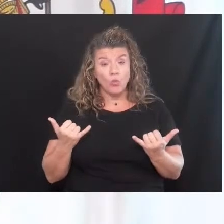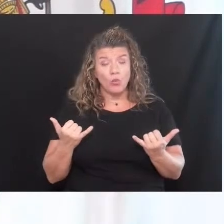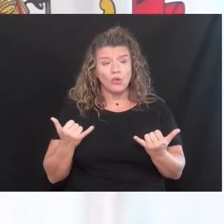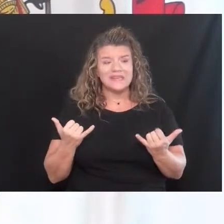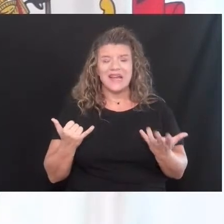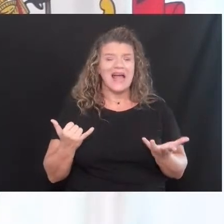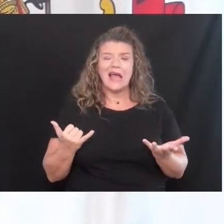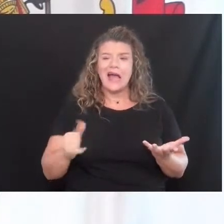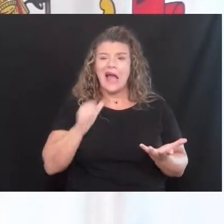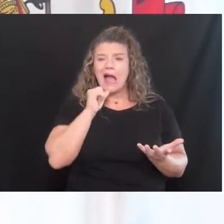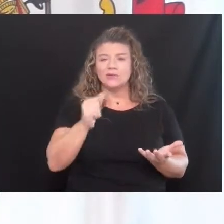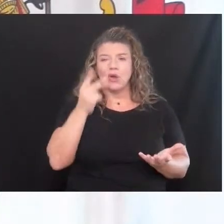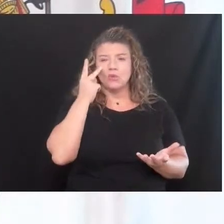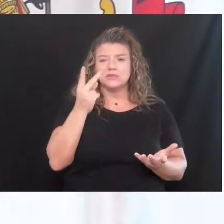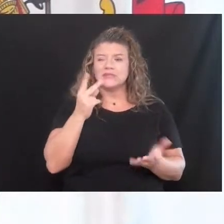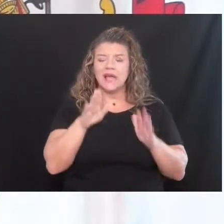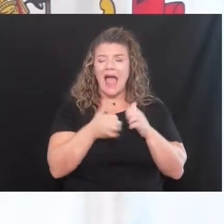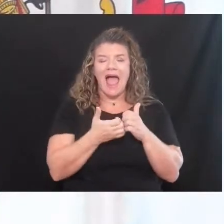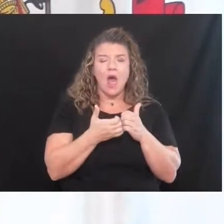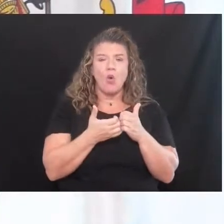I don't see how that we could,